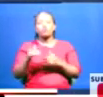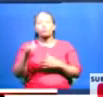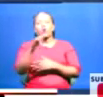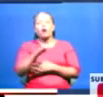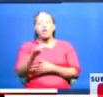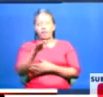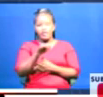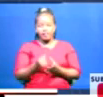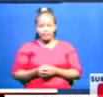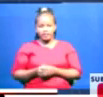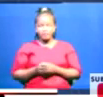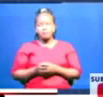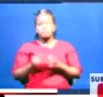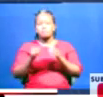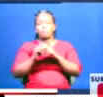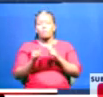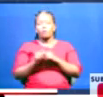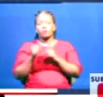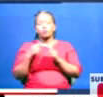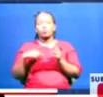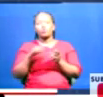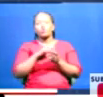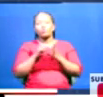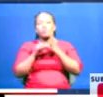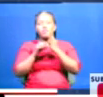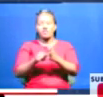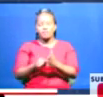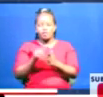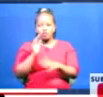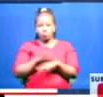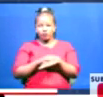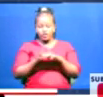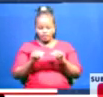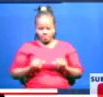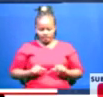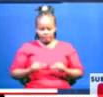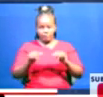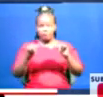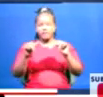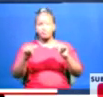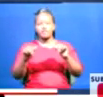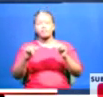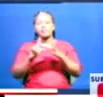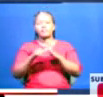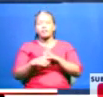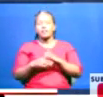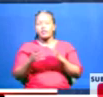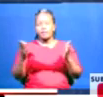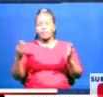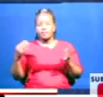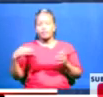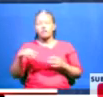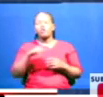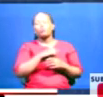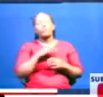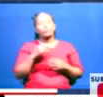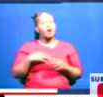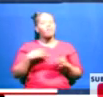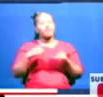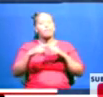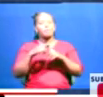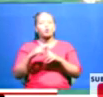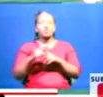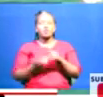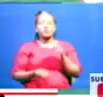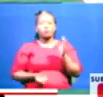continue insisting on sustainability. Then we will see very positive growth over the